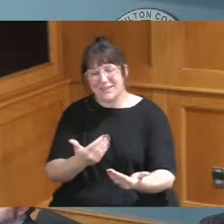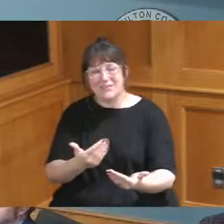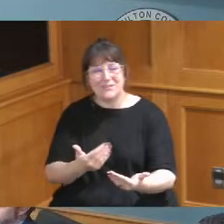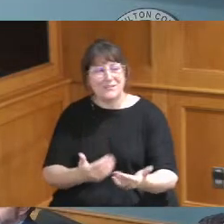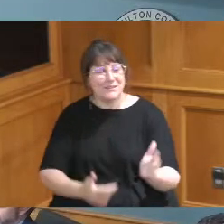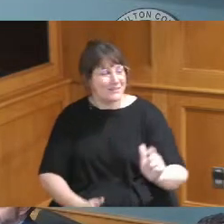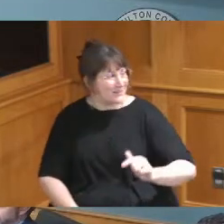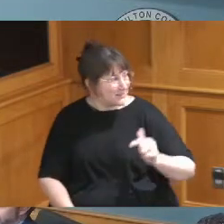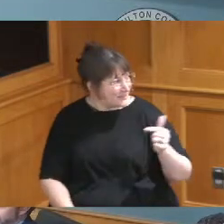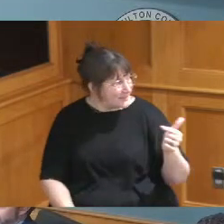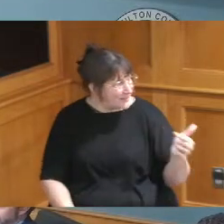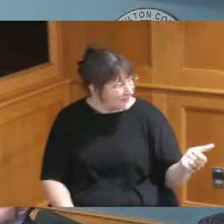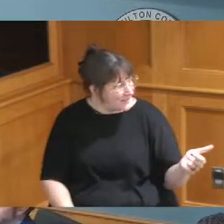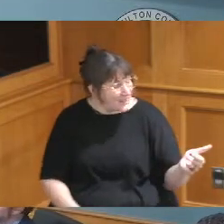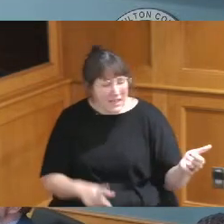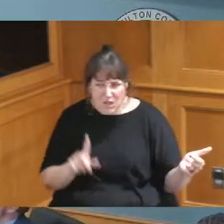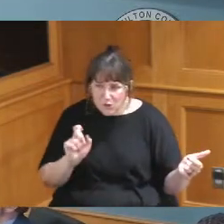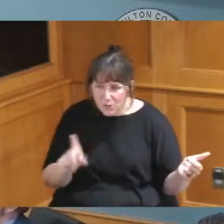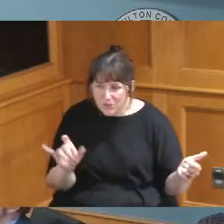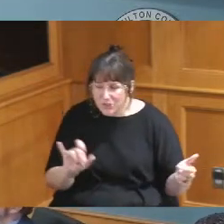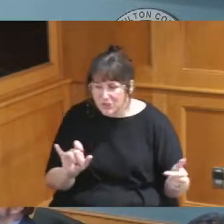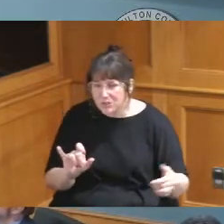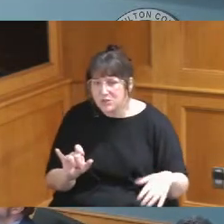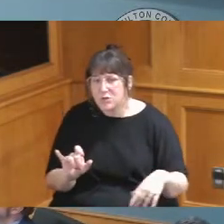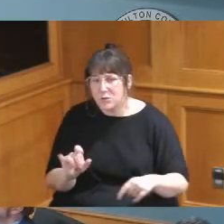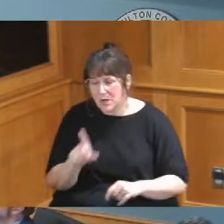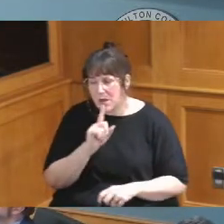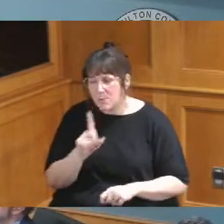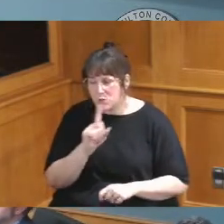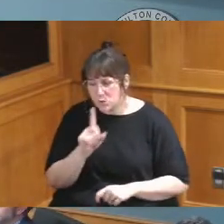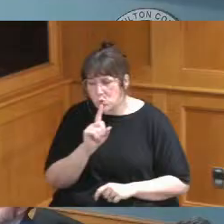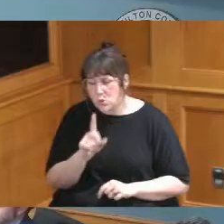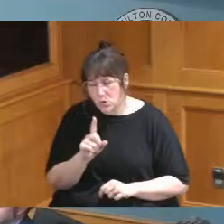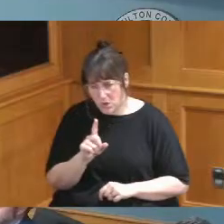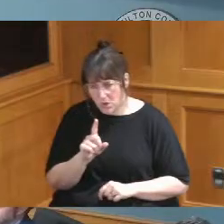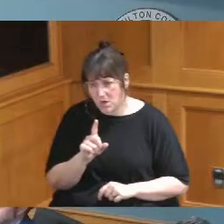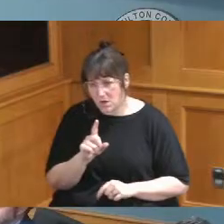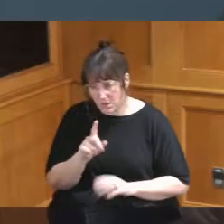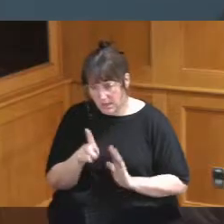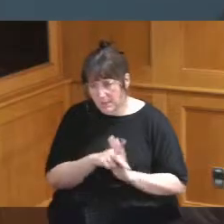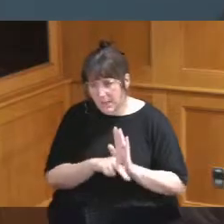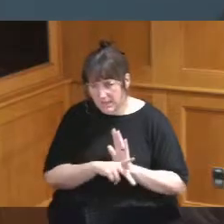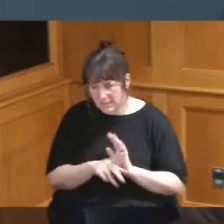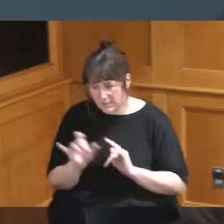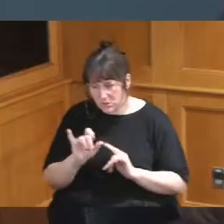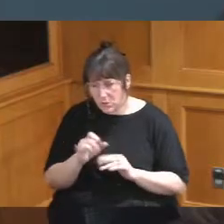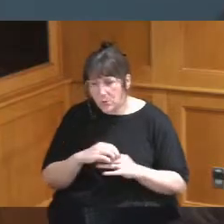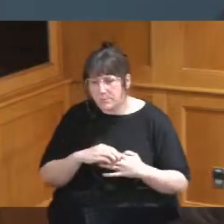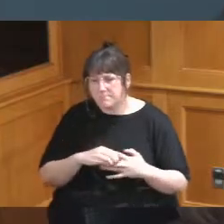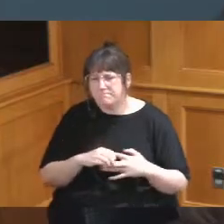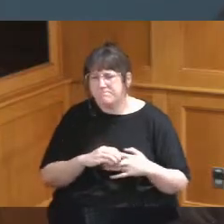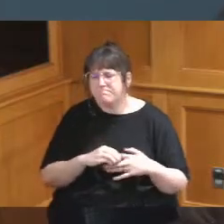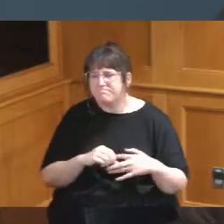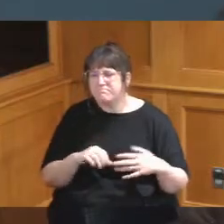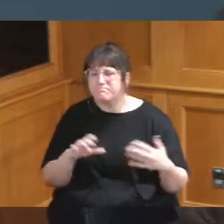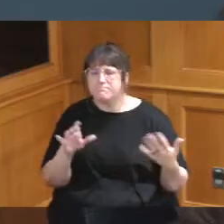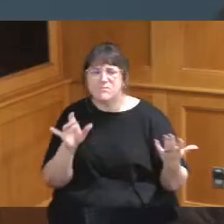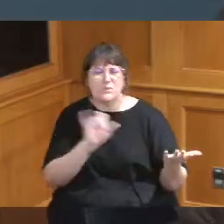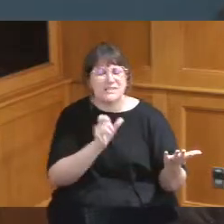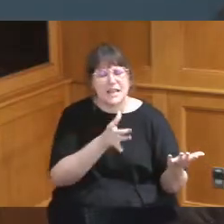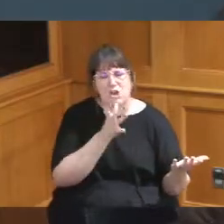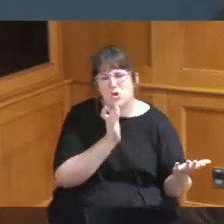Summerall Dumas. I just had a question, and I'm sure it's in the excuse me, the policy. What if it was like a grandmother